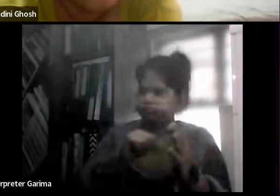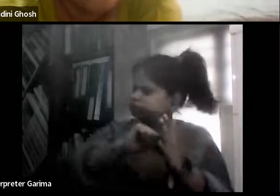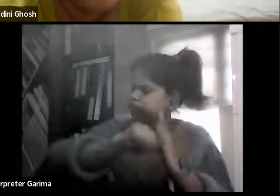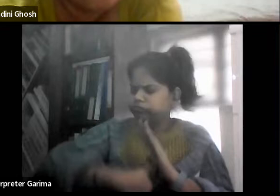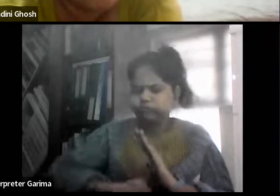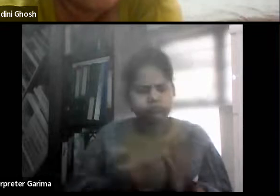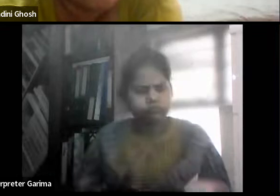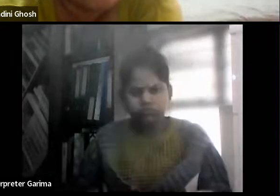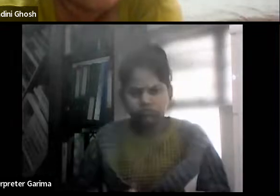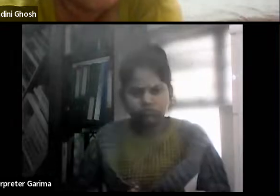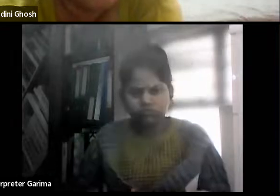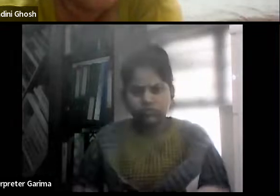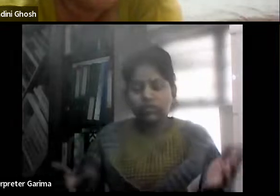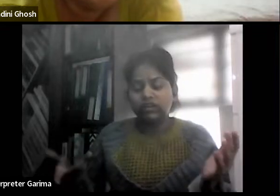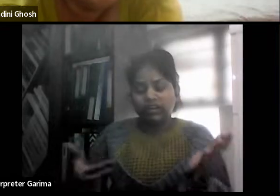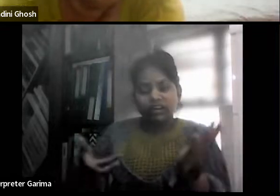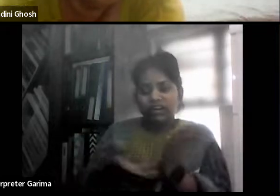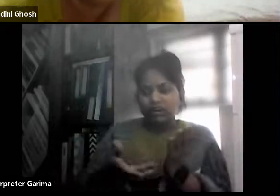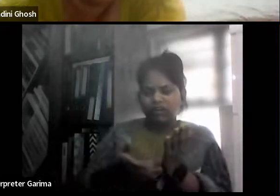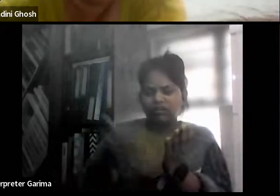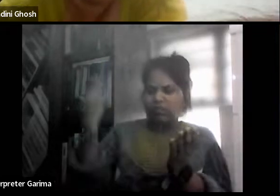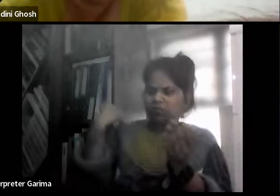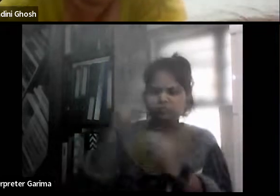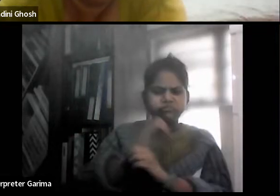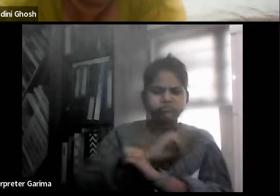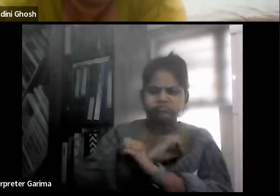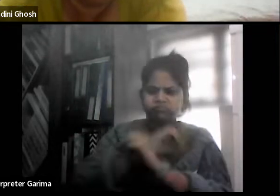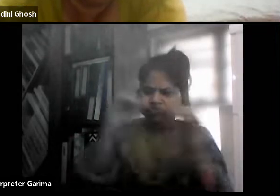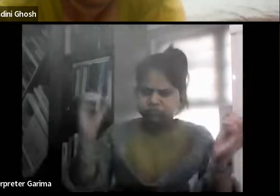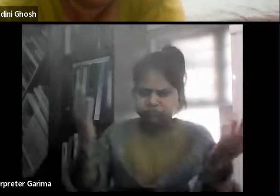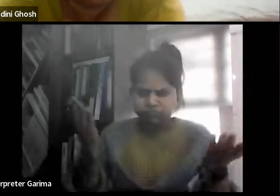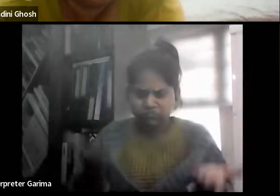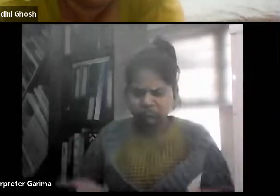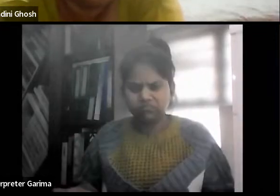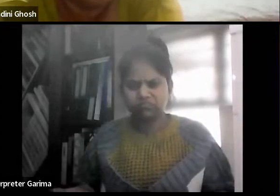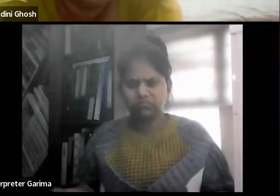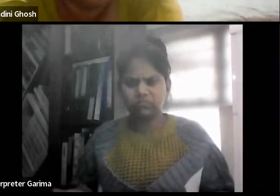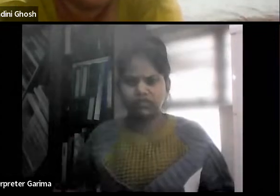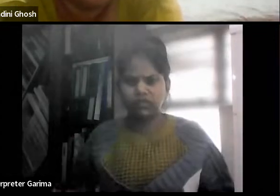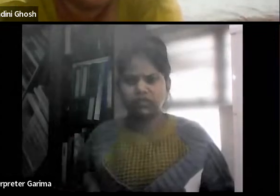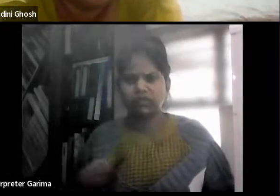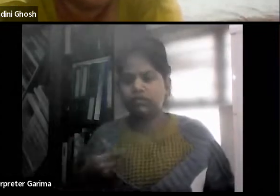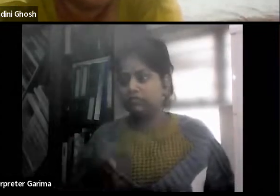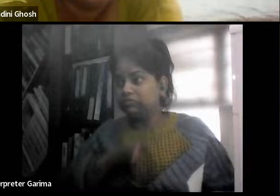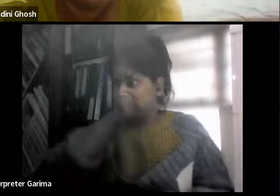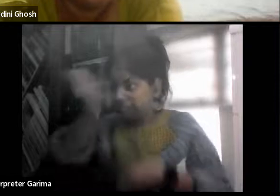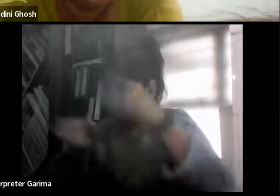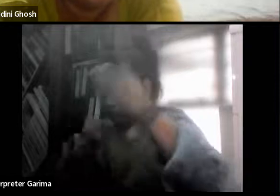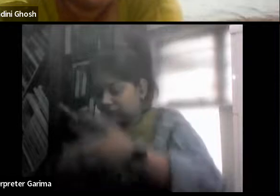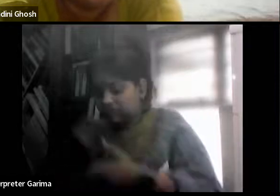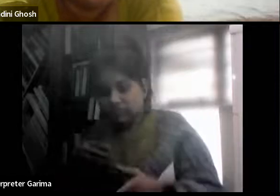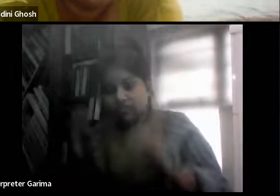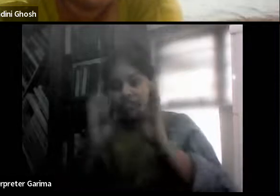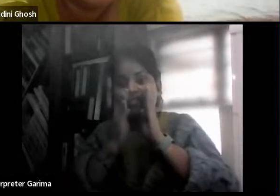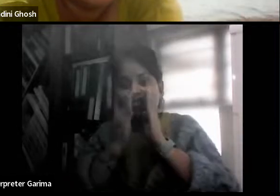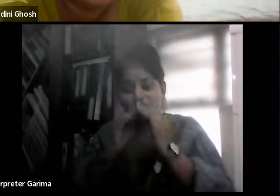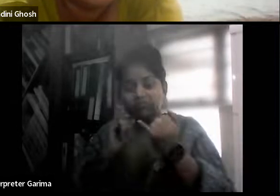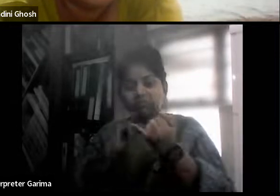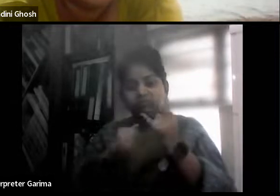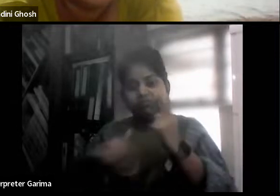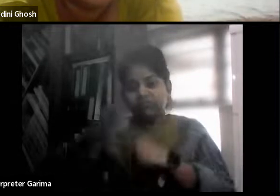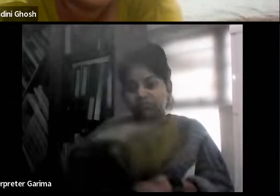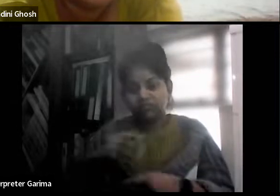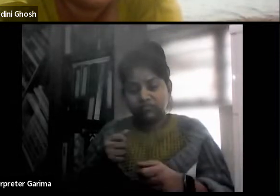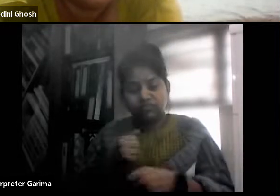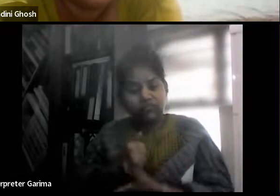the technology not being there, I don't think this sort of the reaching out would have really happened. But